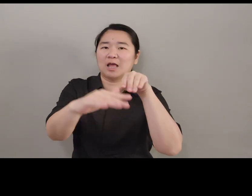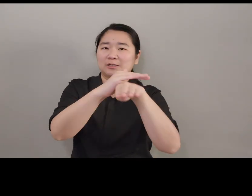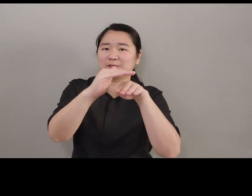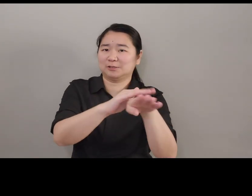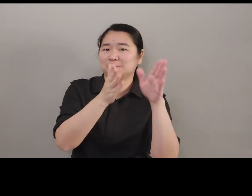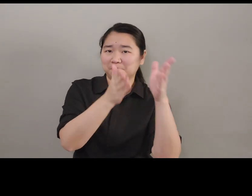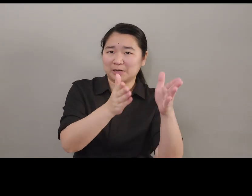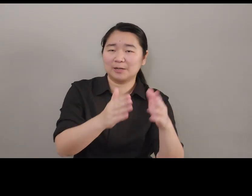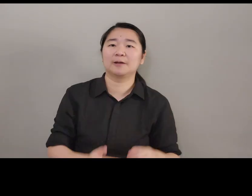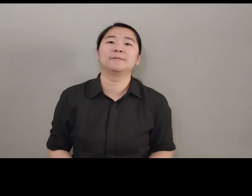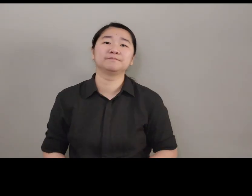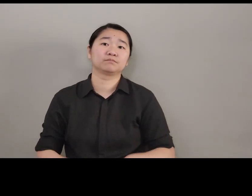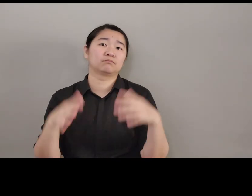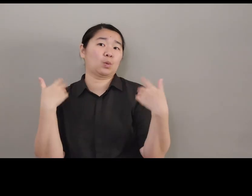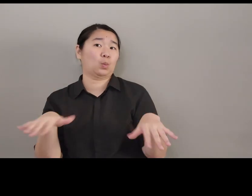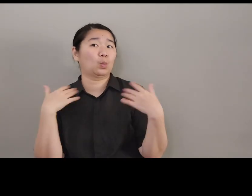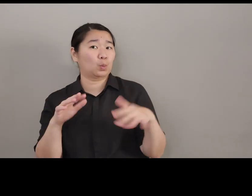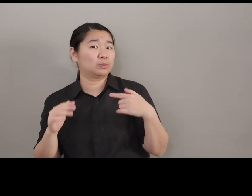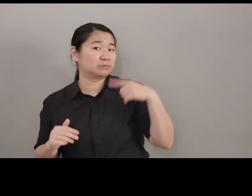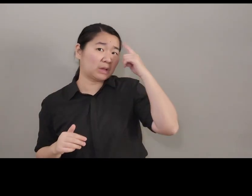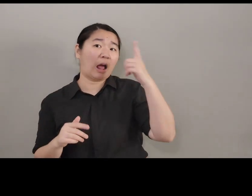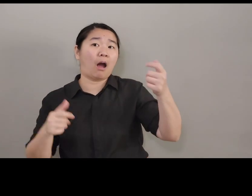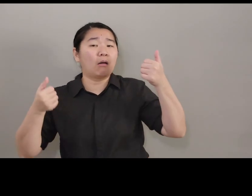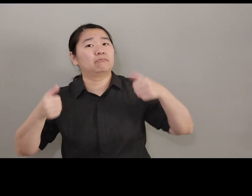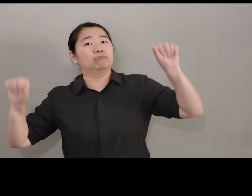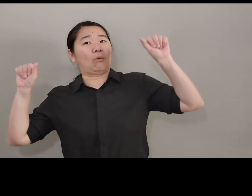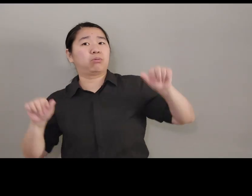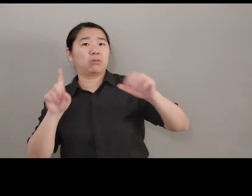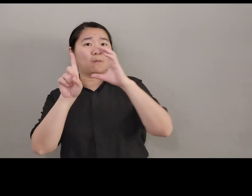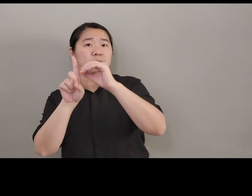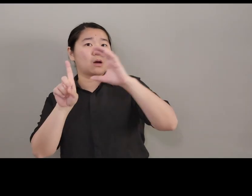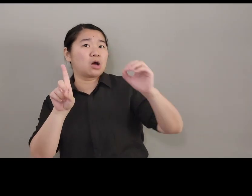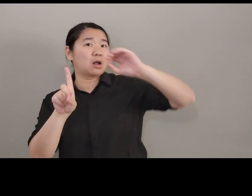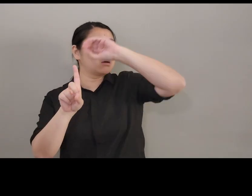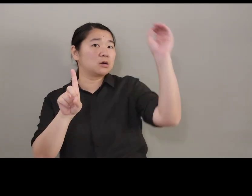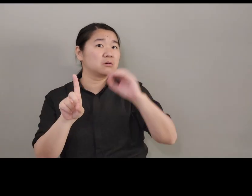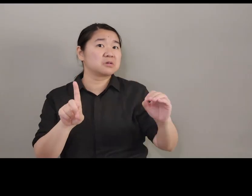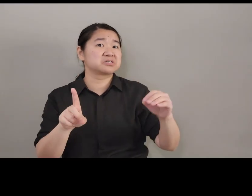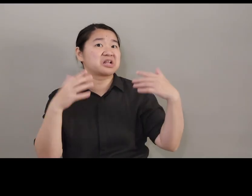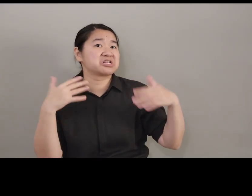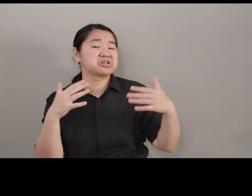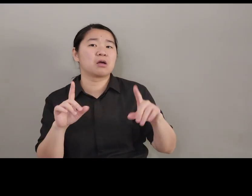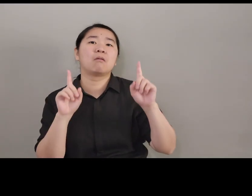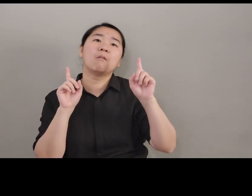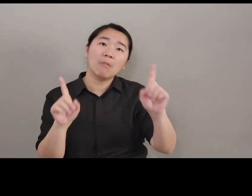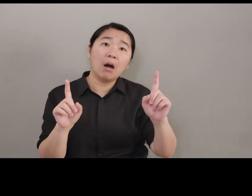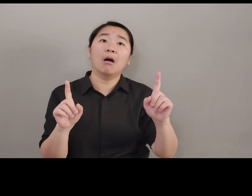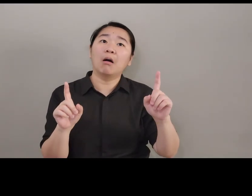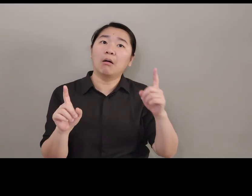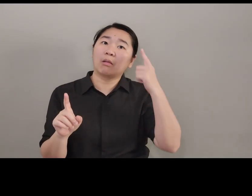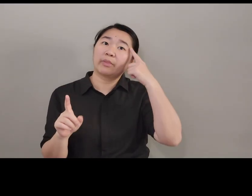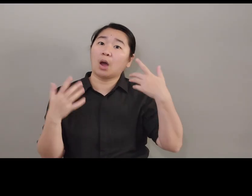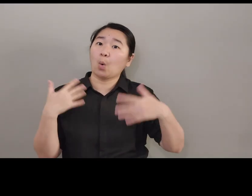didn't succeed 100%, I think the message went through very well. And these are exciting things that I think many of us have tried to play around